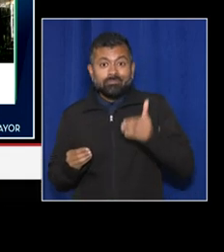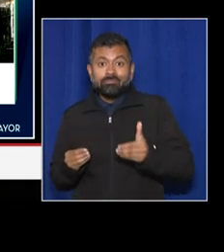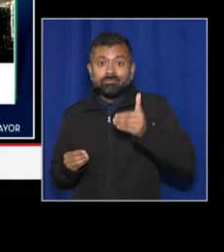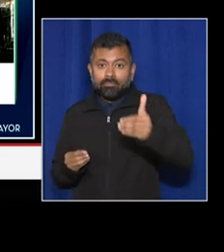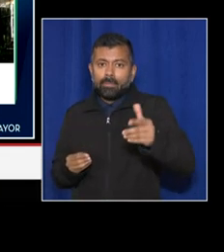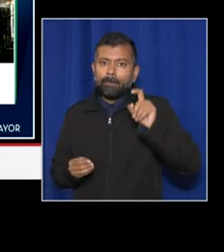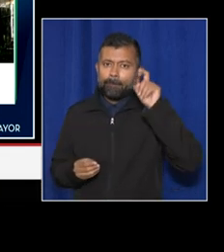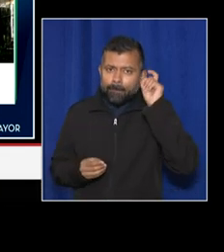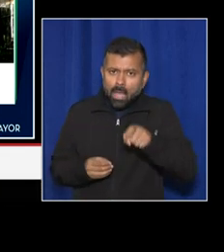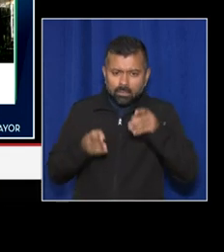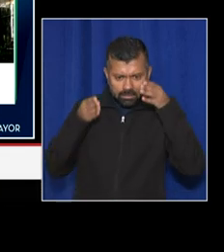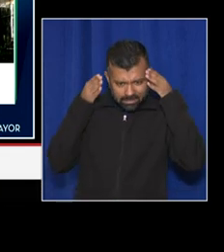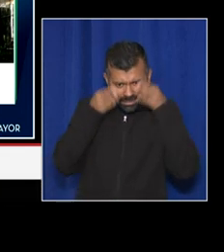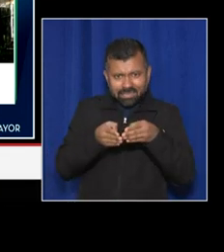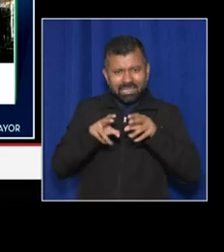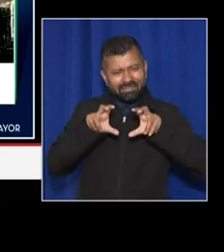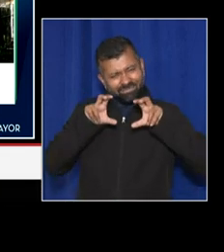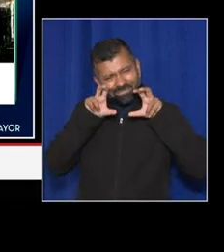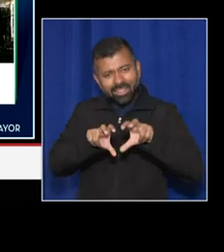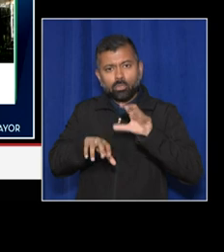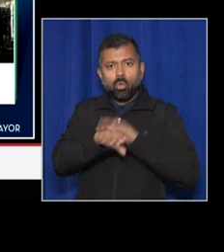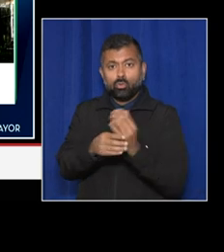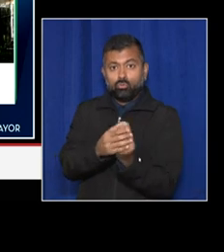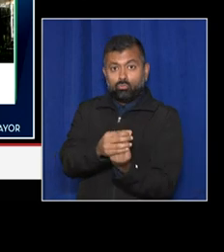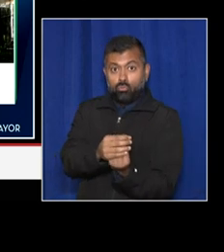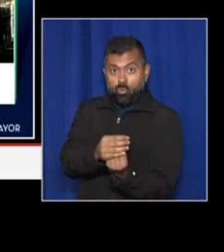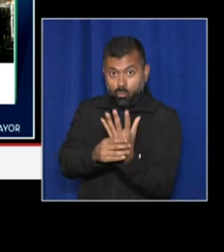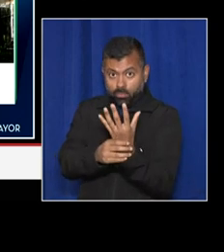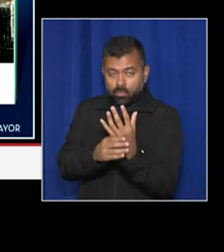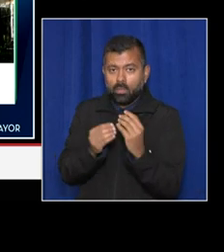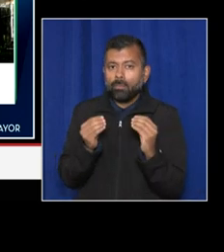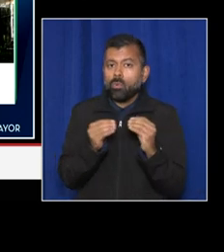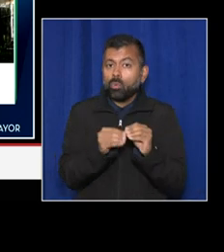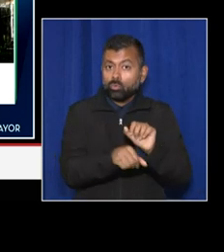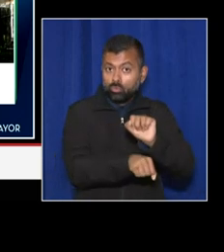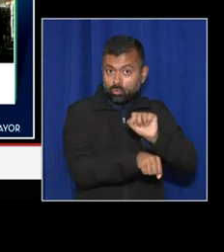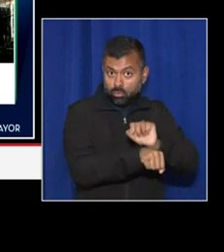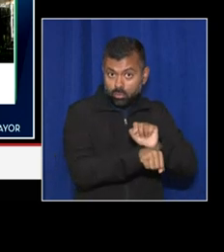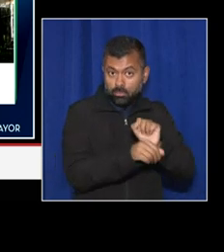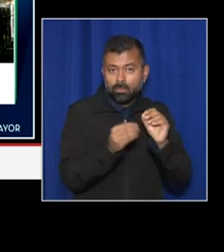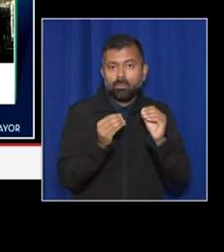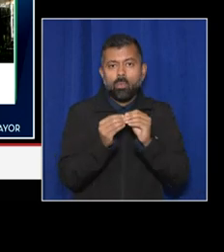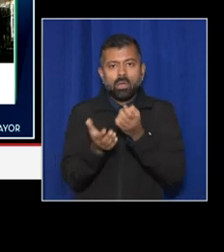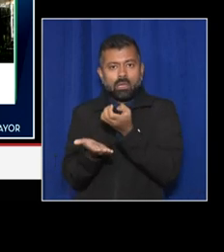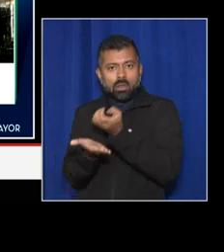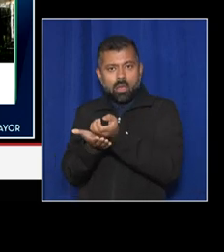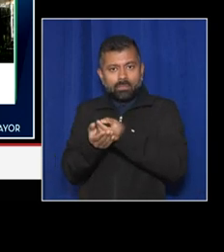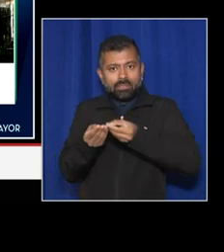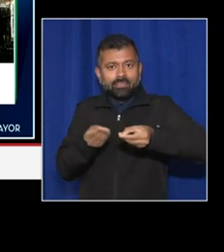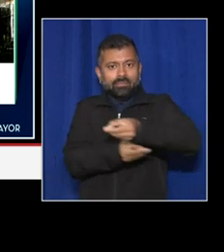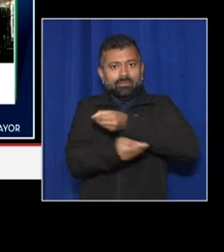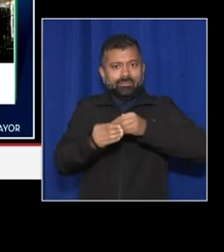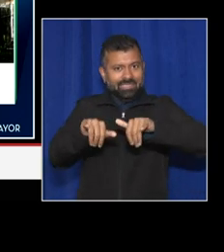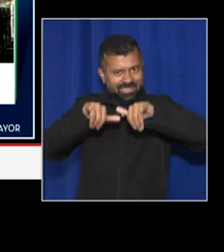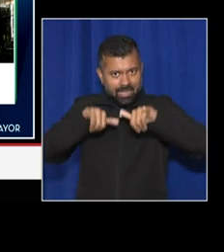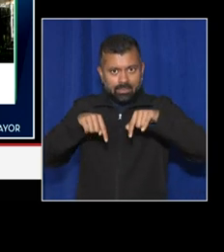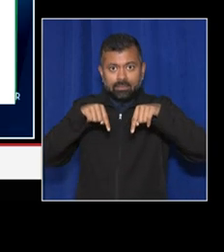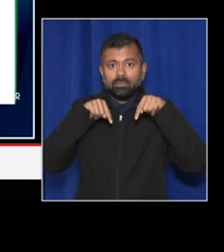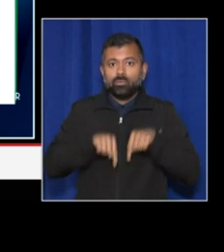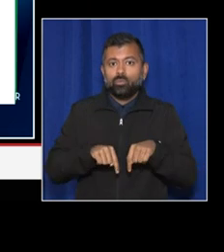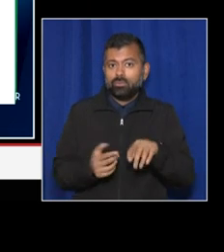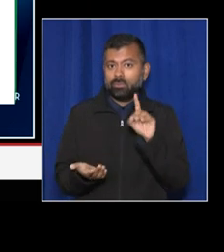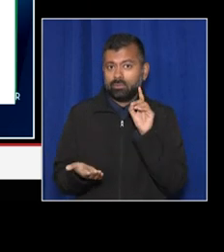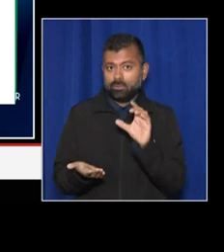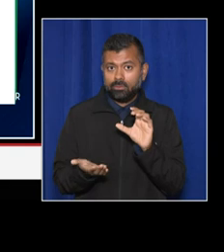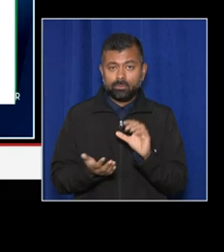more companies, and more economic activity to the district? We're also focused on ways we